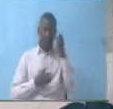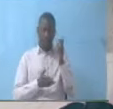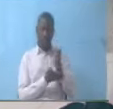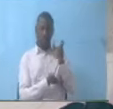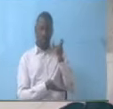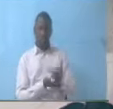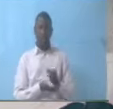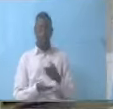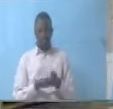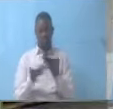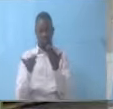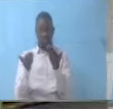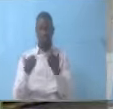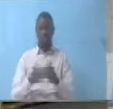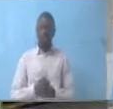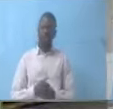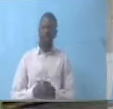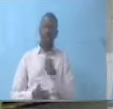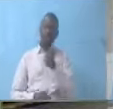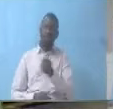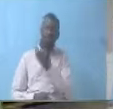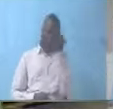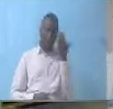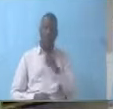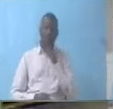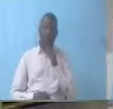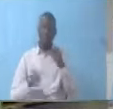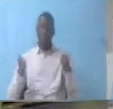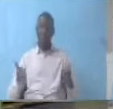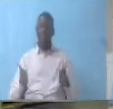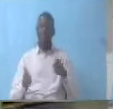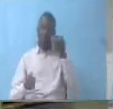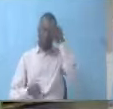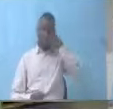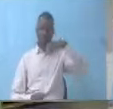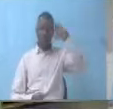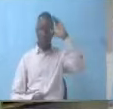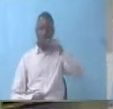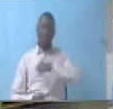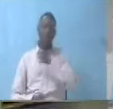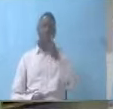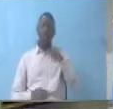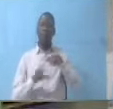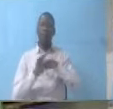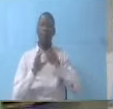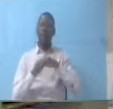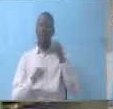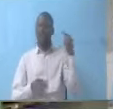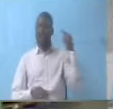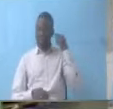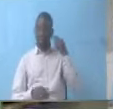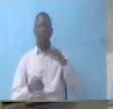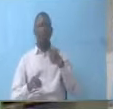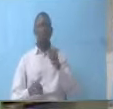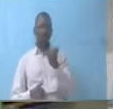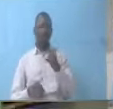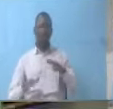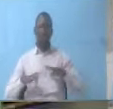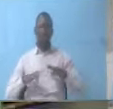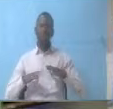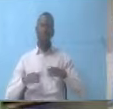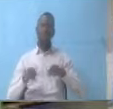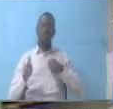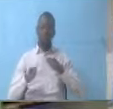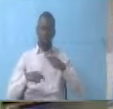proceed. Good morning, Mr. Chairman, Commissioners, and members of the audience. We are ready to proceed with